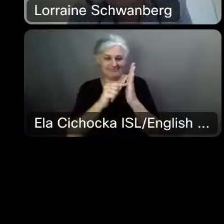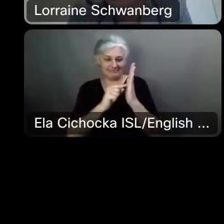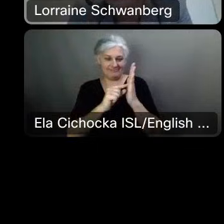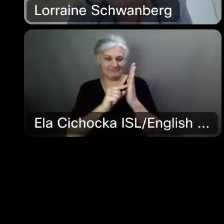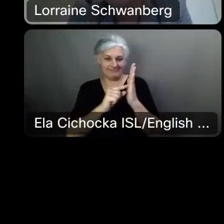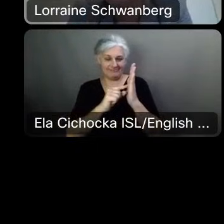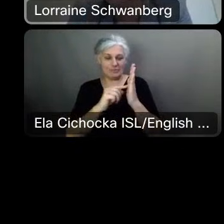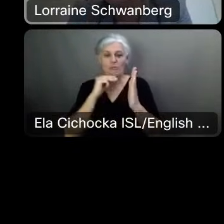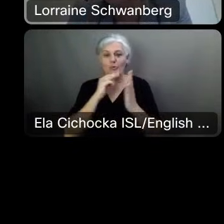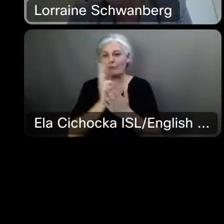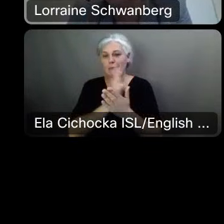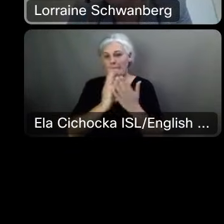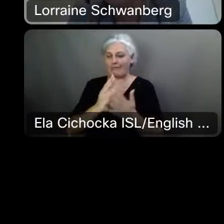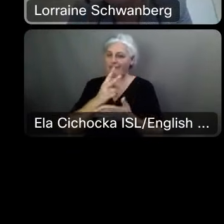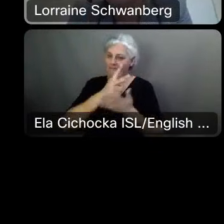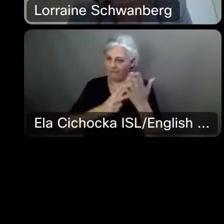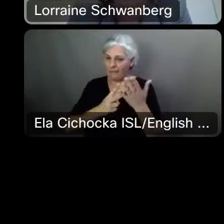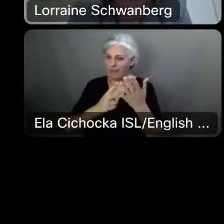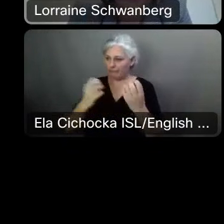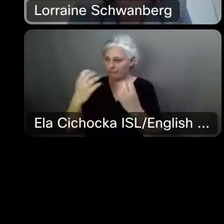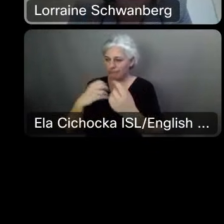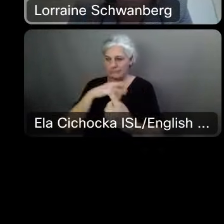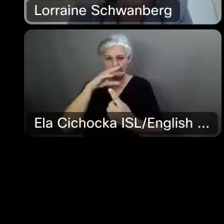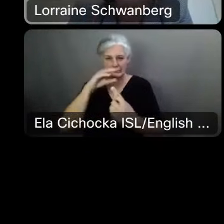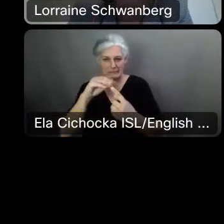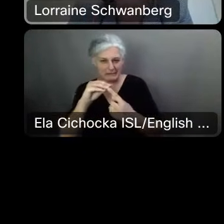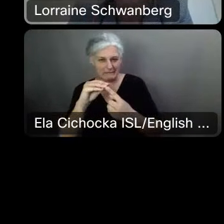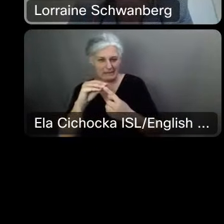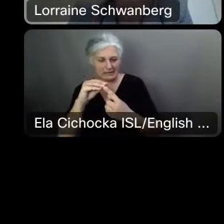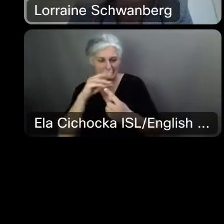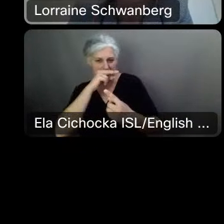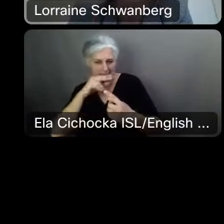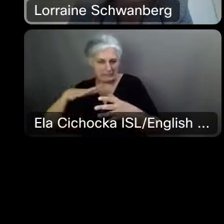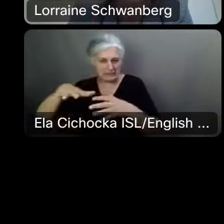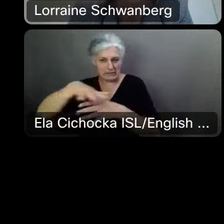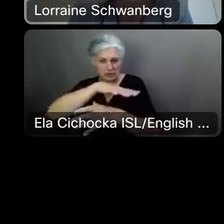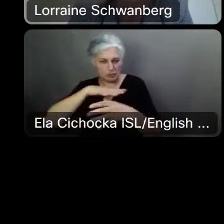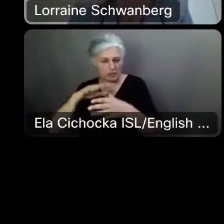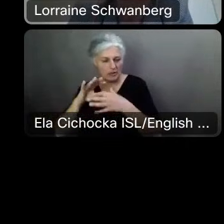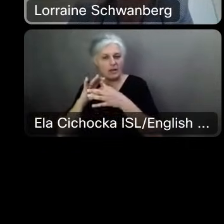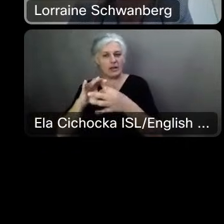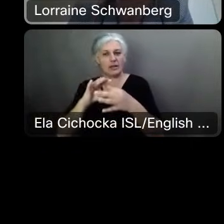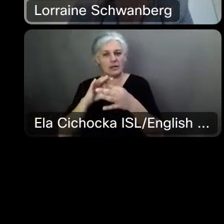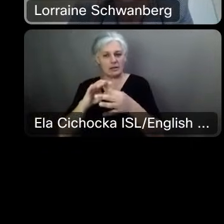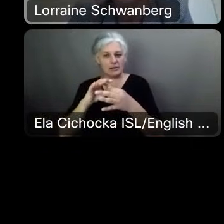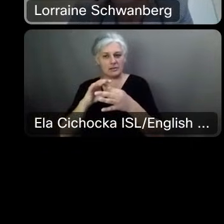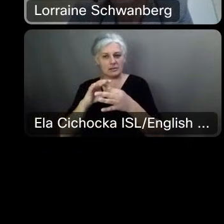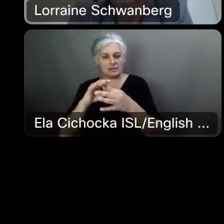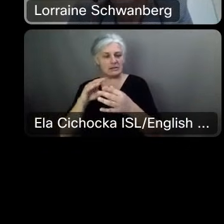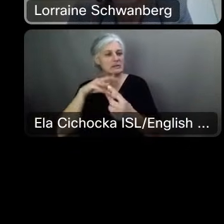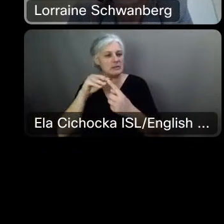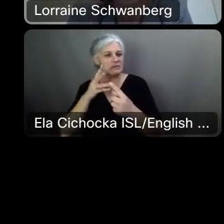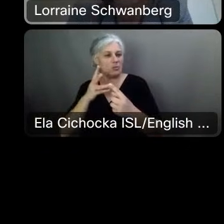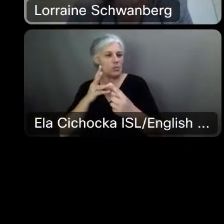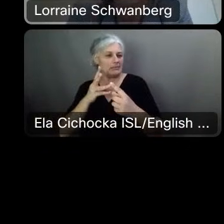invaluable insight into some very specific scenarios, be that around some particular communication aids that